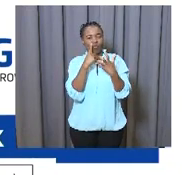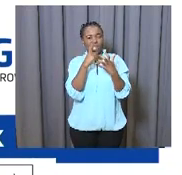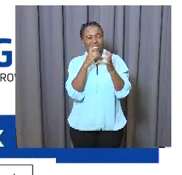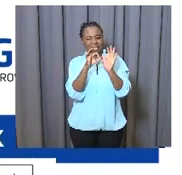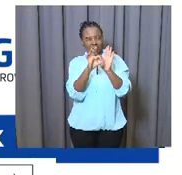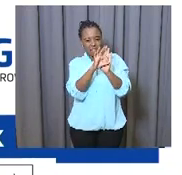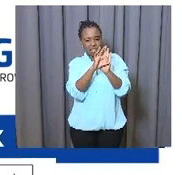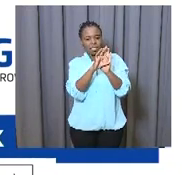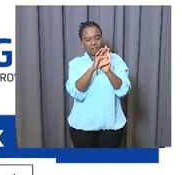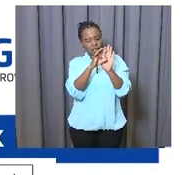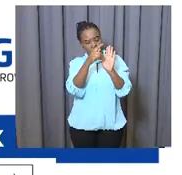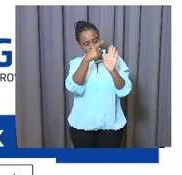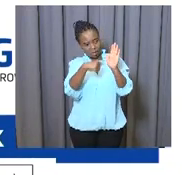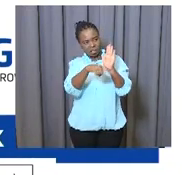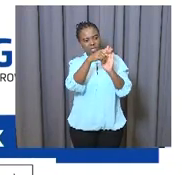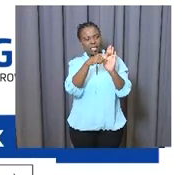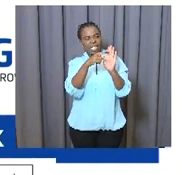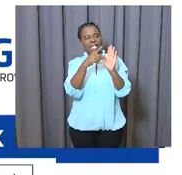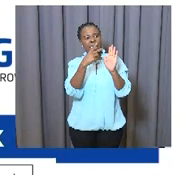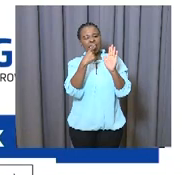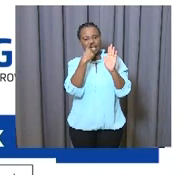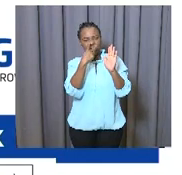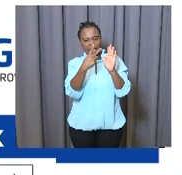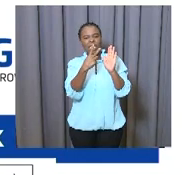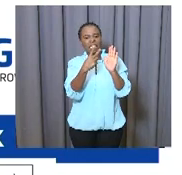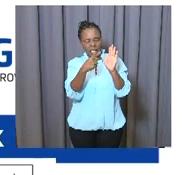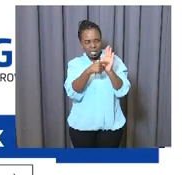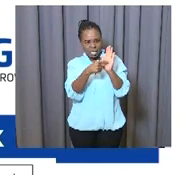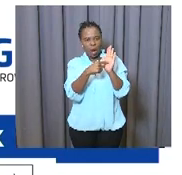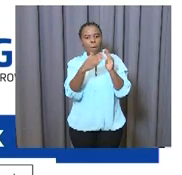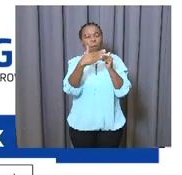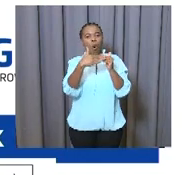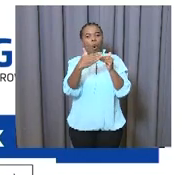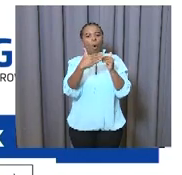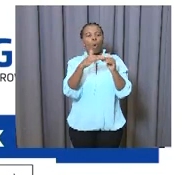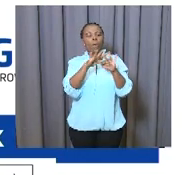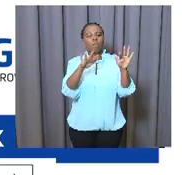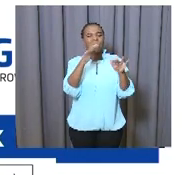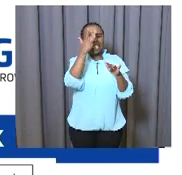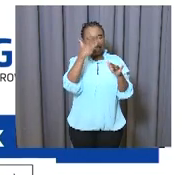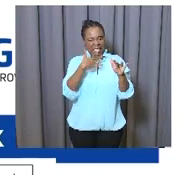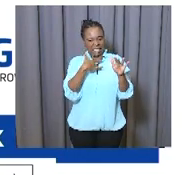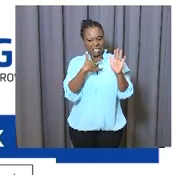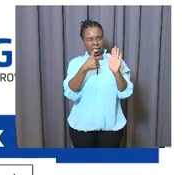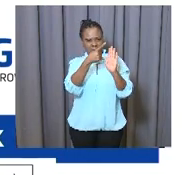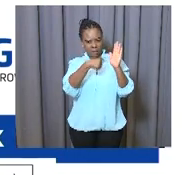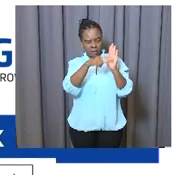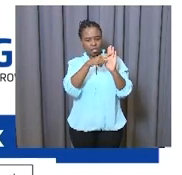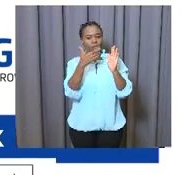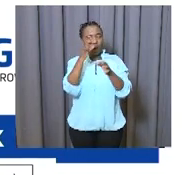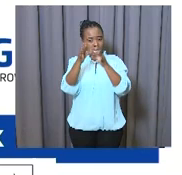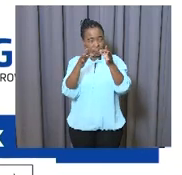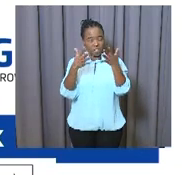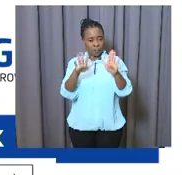is much darker, it just tells you where more new cases are coming. I've just given you an explanation.